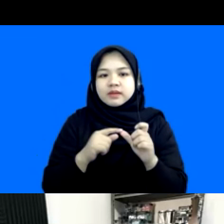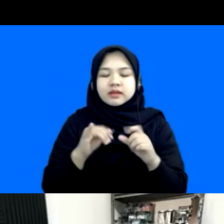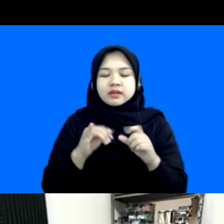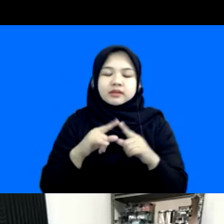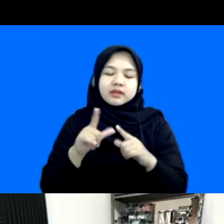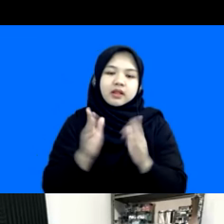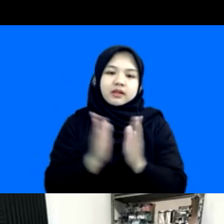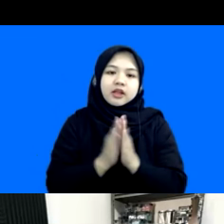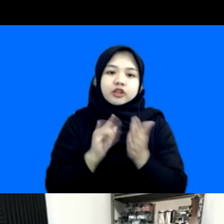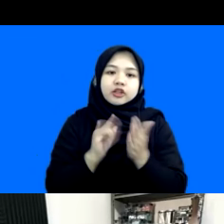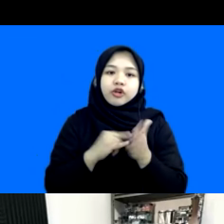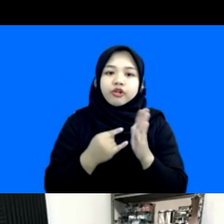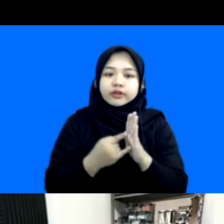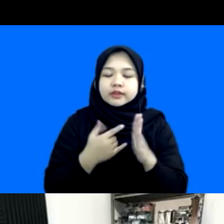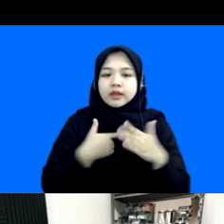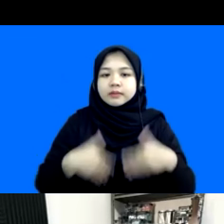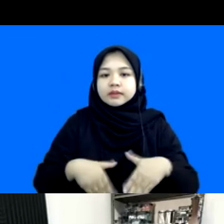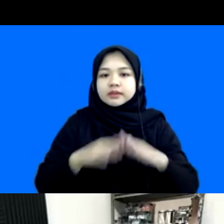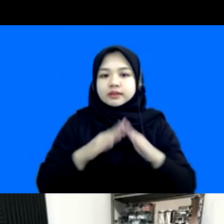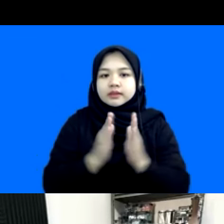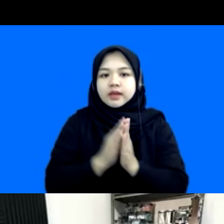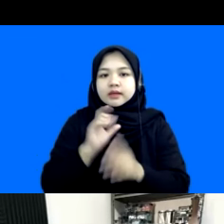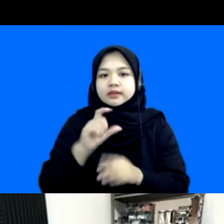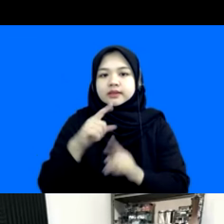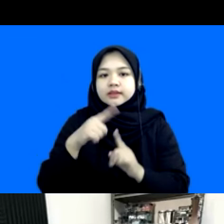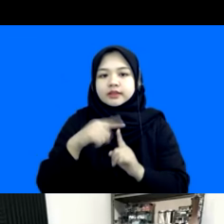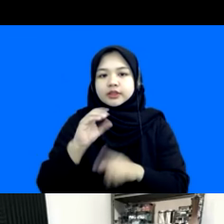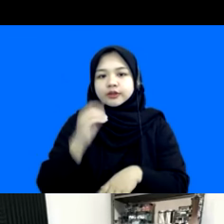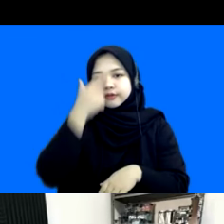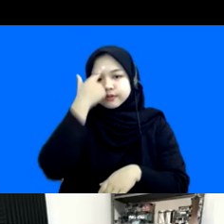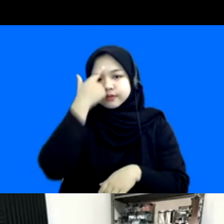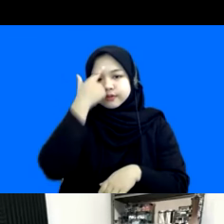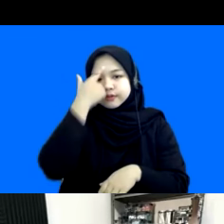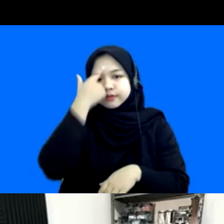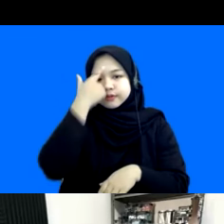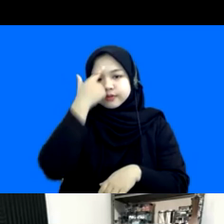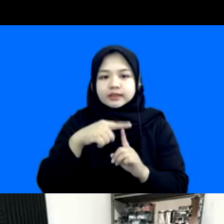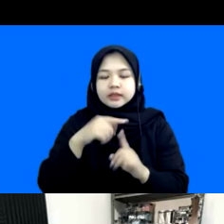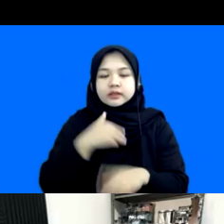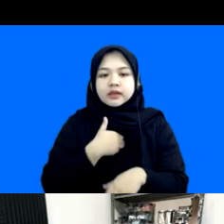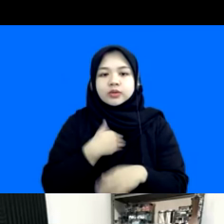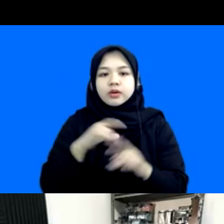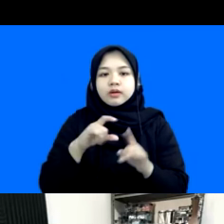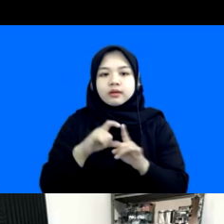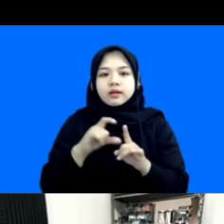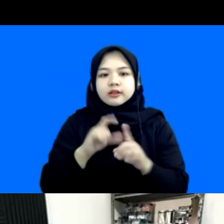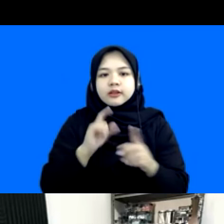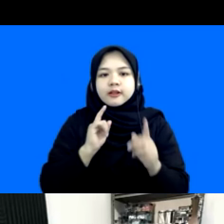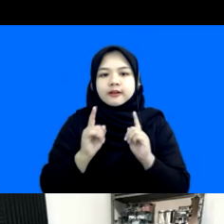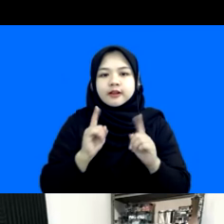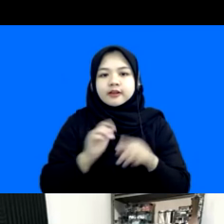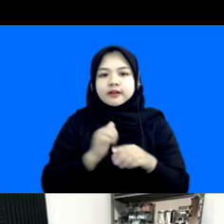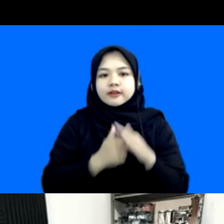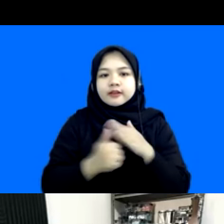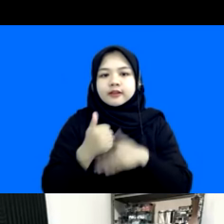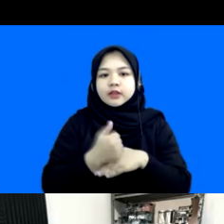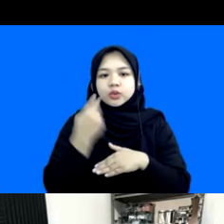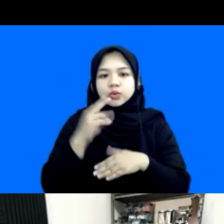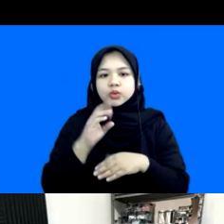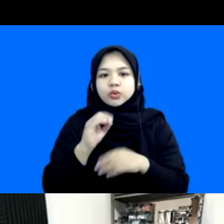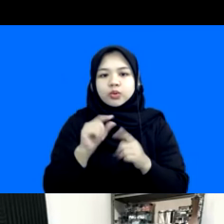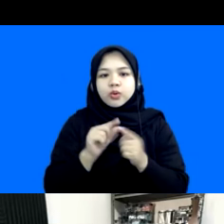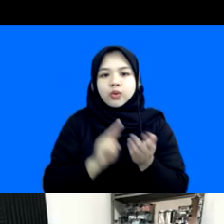City, but I also currently serve as the data training lead for the Open Knowledge Foundation. We are an